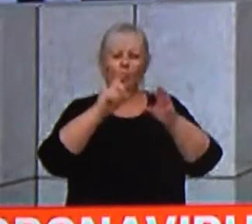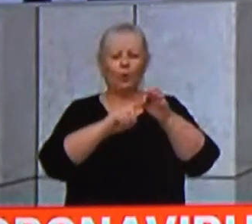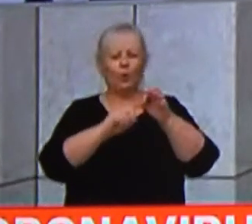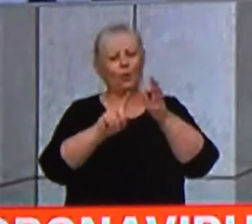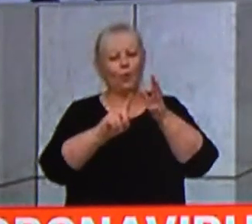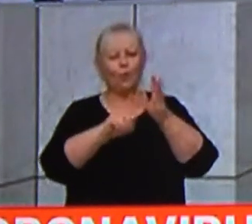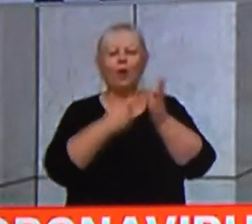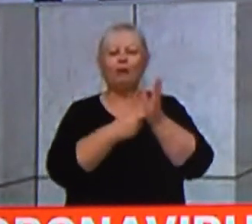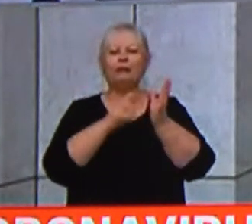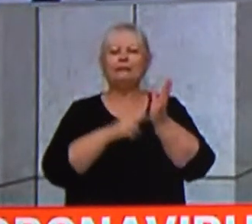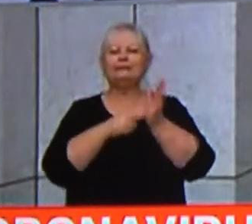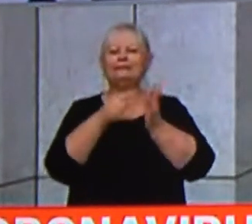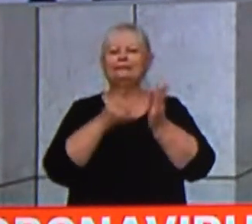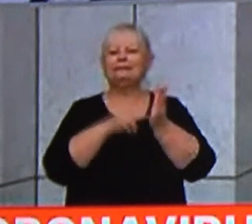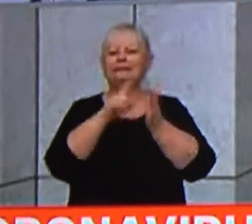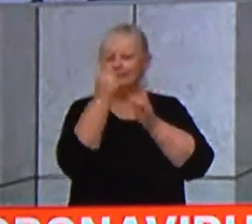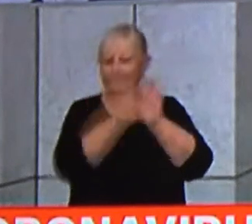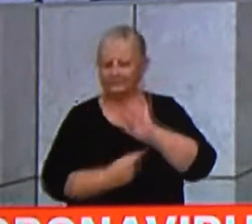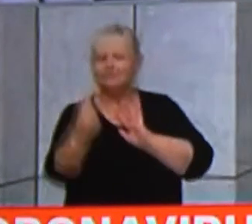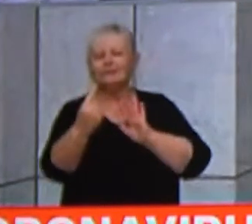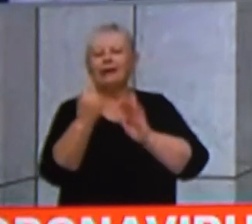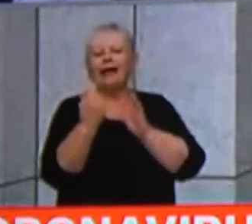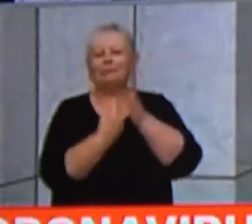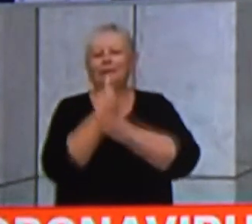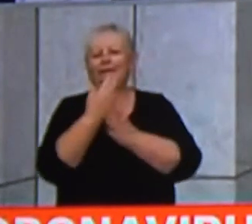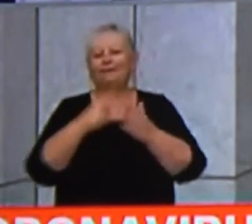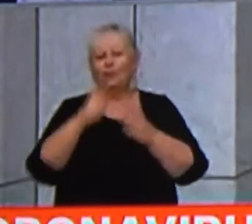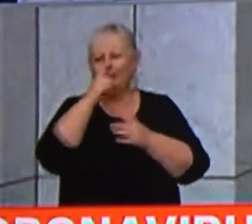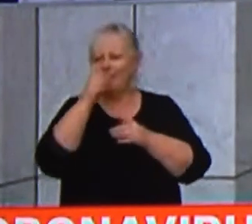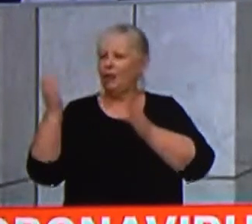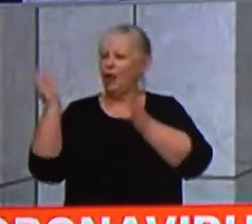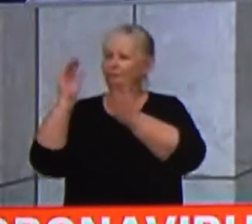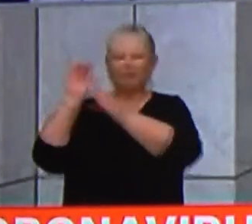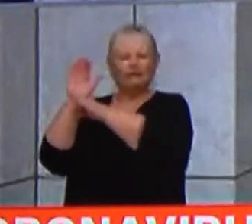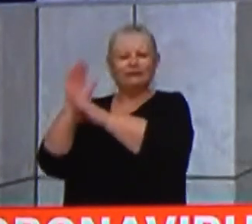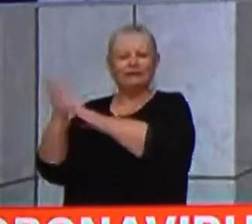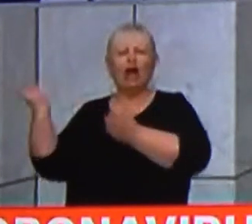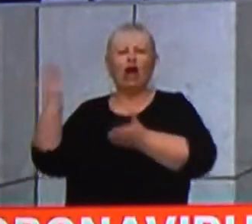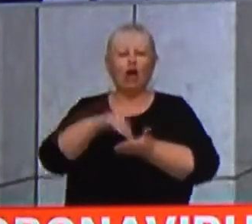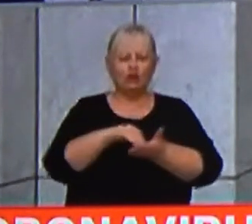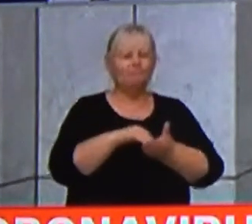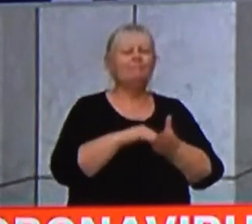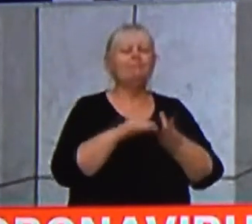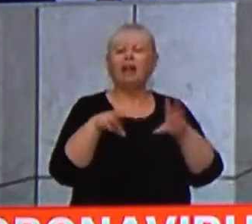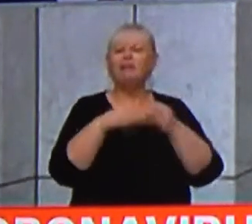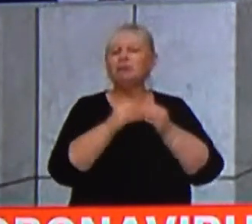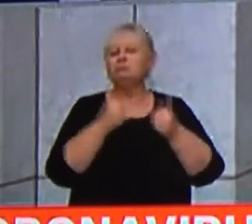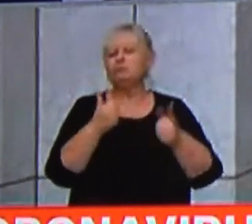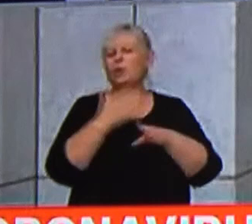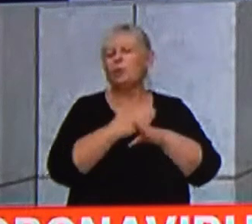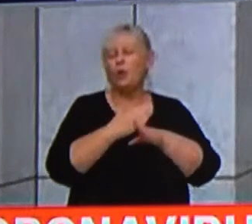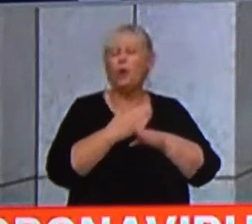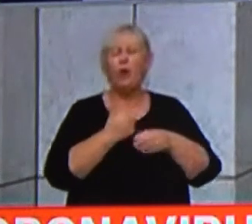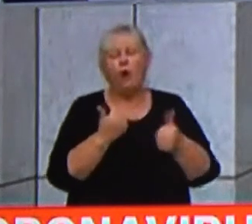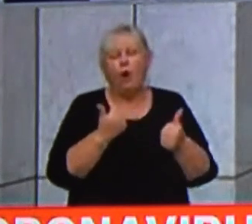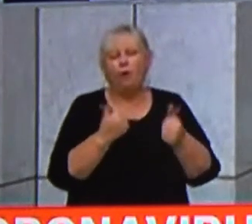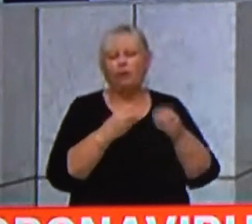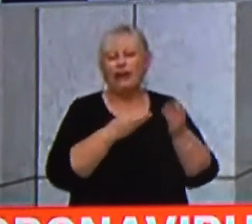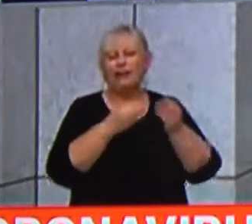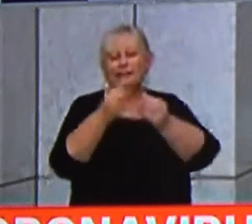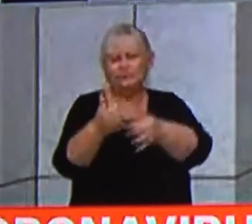essential. We're also putting $200 million into emergency relief support. So that will be provided to